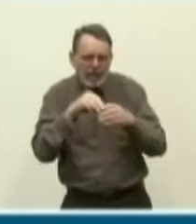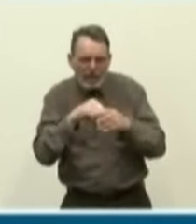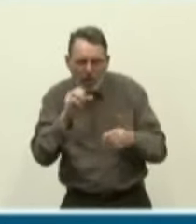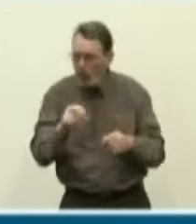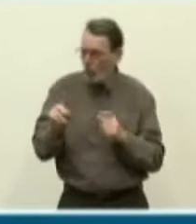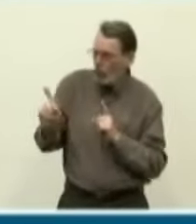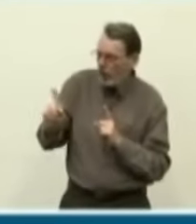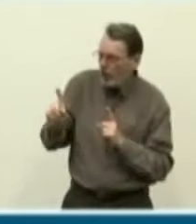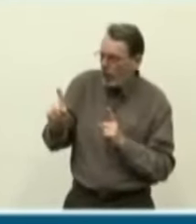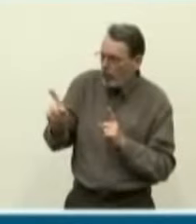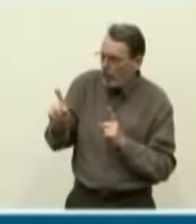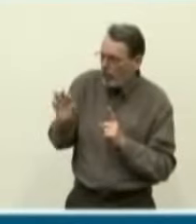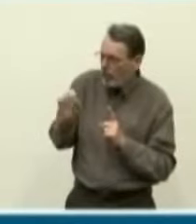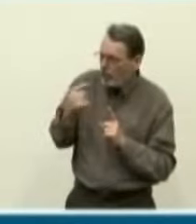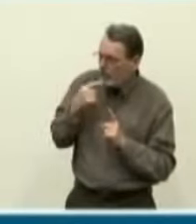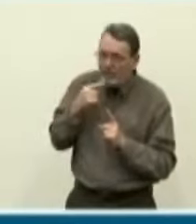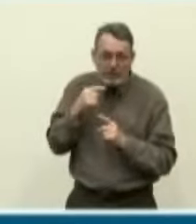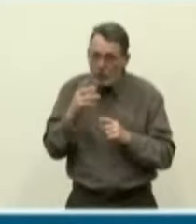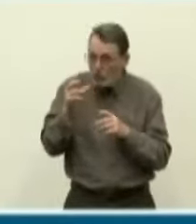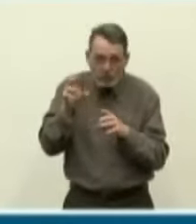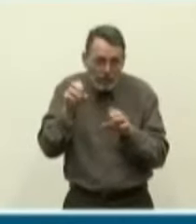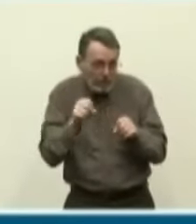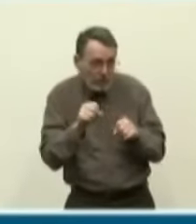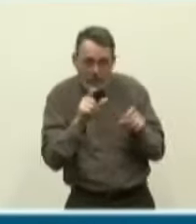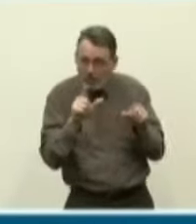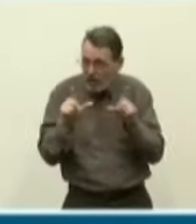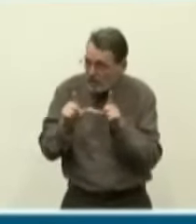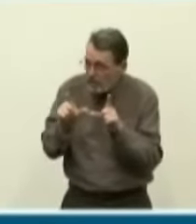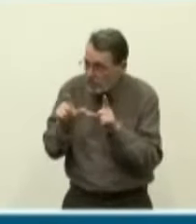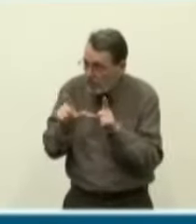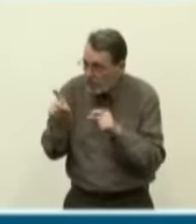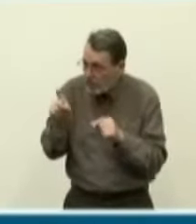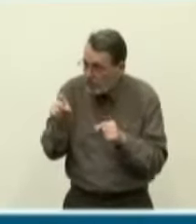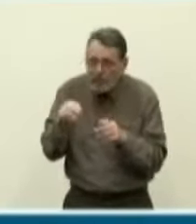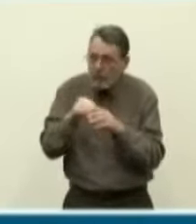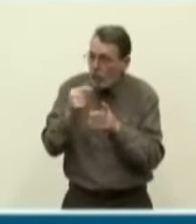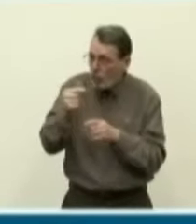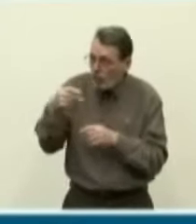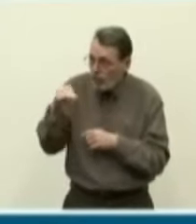Where? Did you get the license plate in Golden Gate Park? Hang on a second.